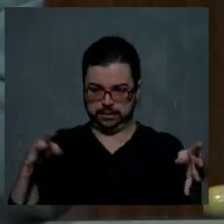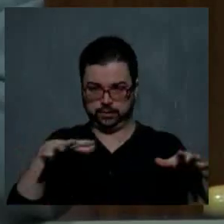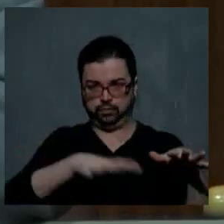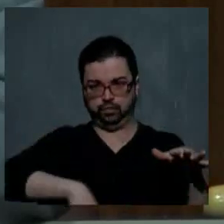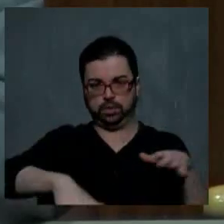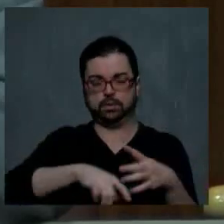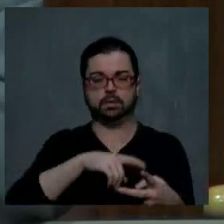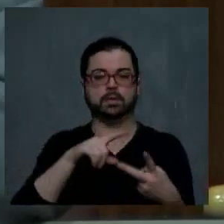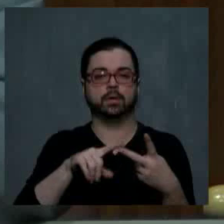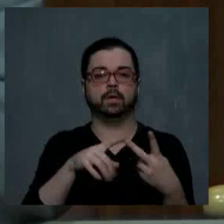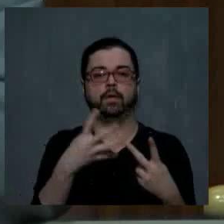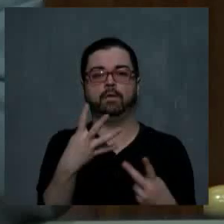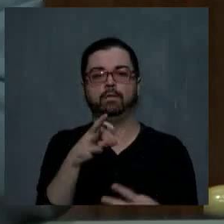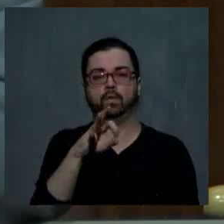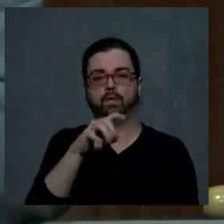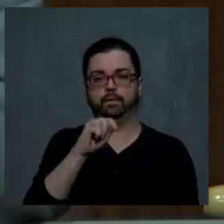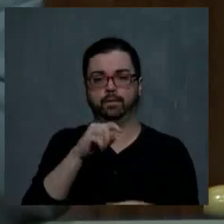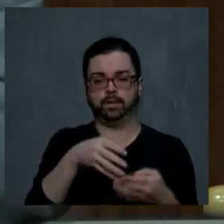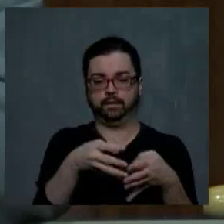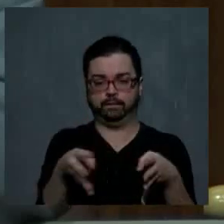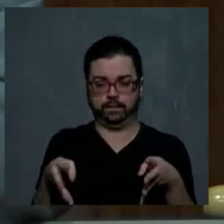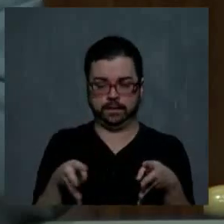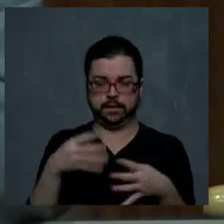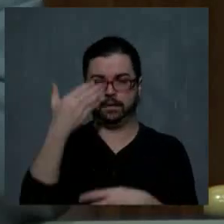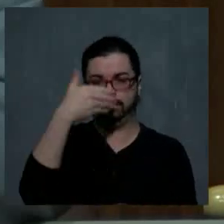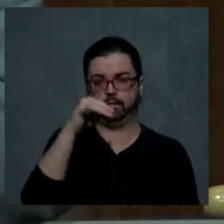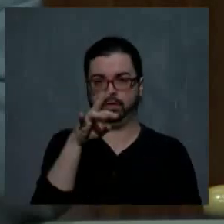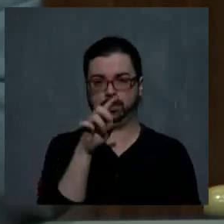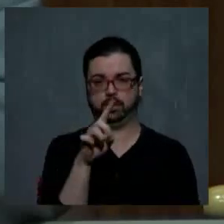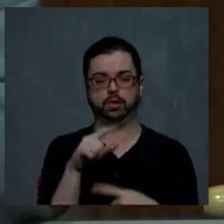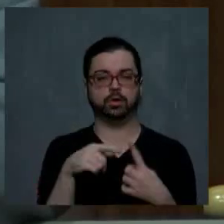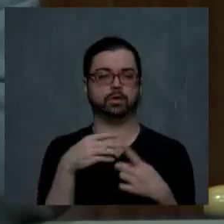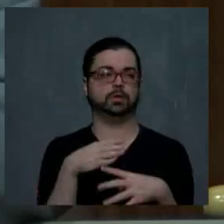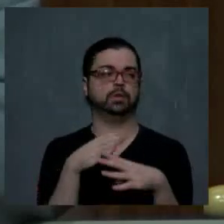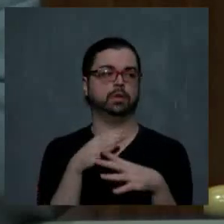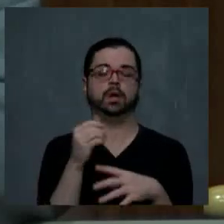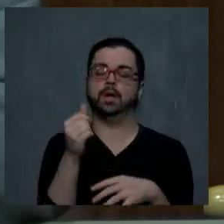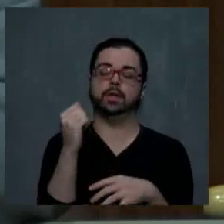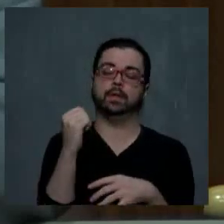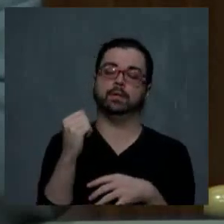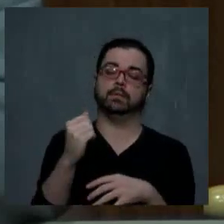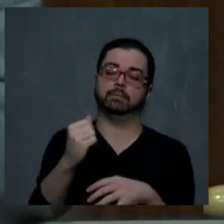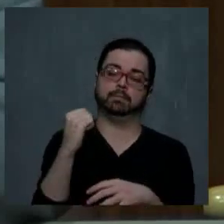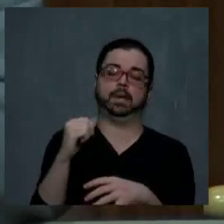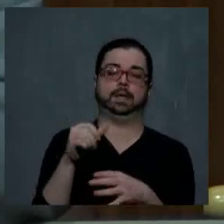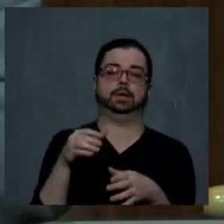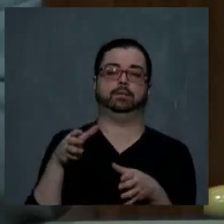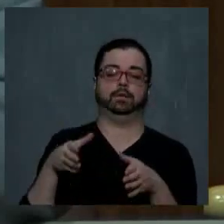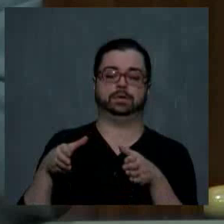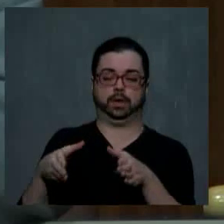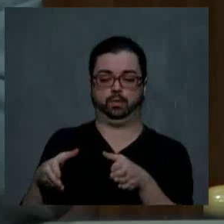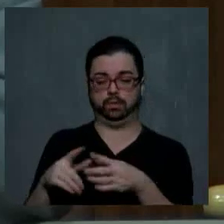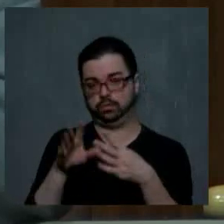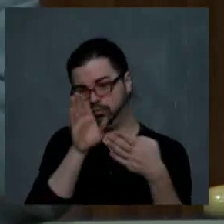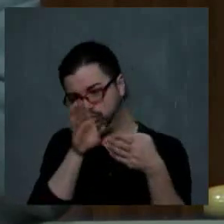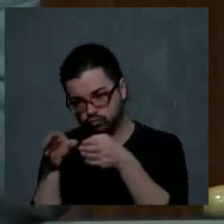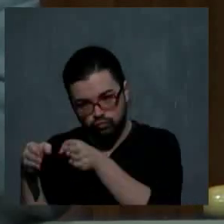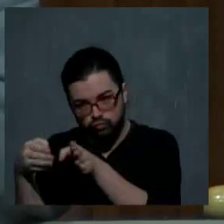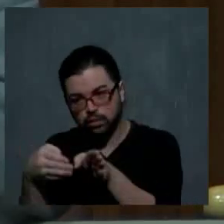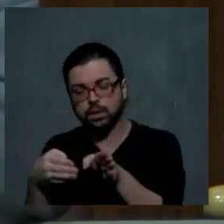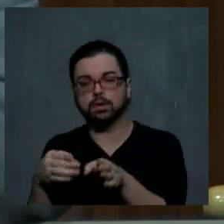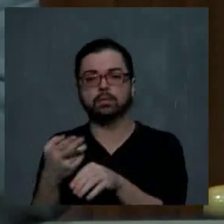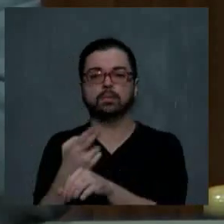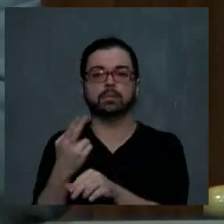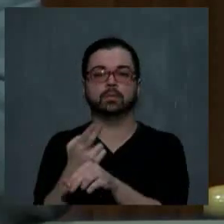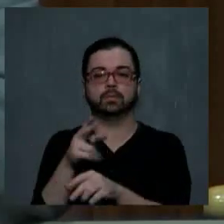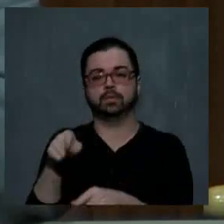of a 4-foot fence within the front yard area to block the sidewalk, or at the back of the sidewalk, to direct foot traffic along the sidewalk